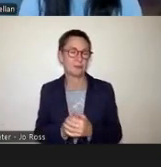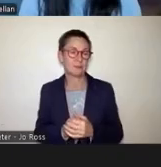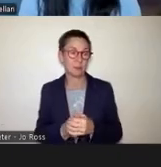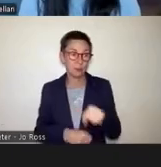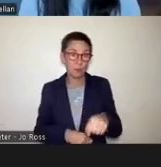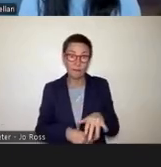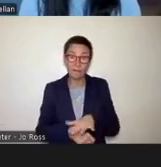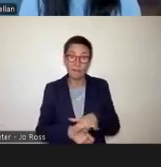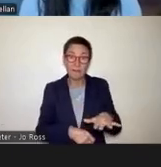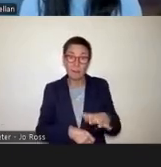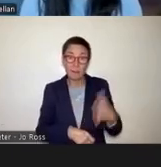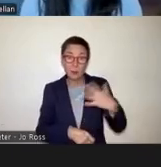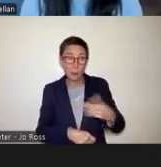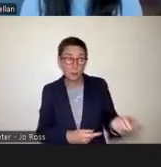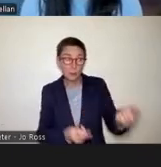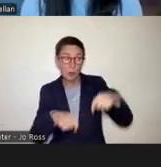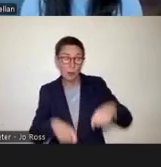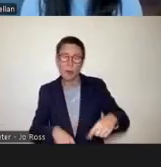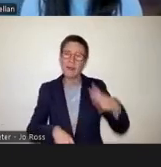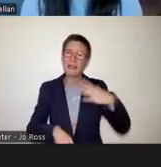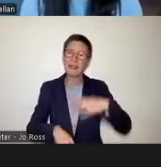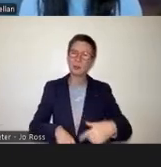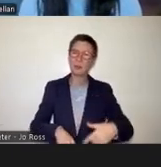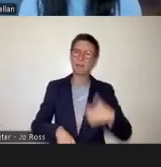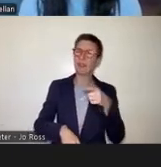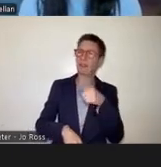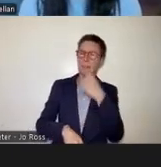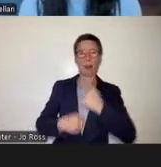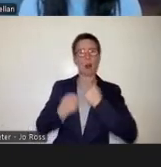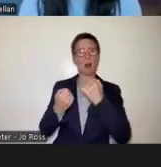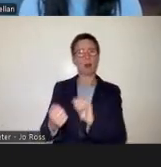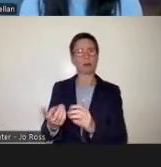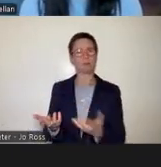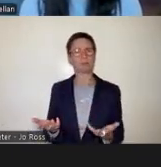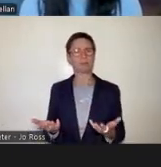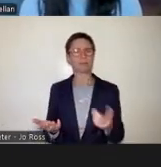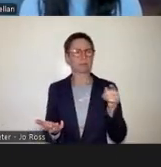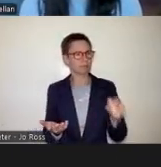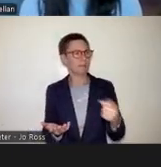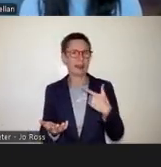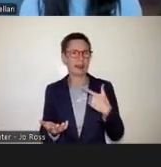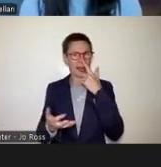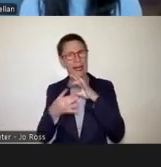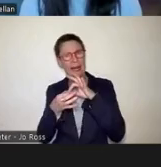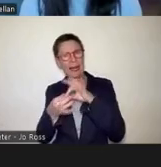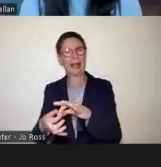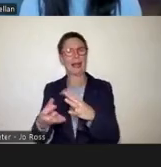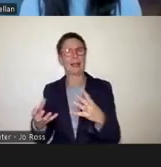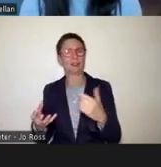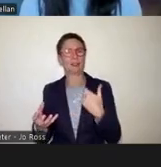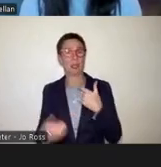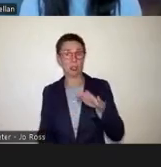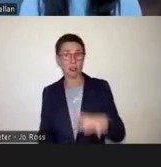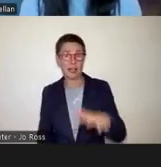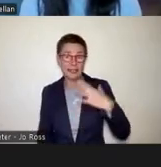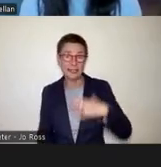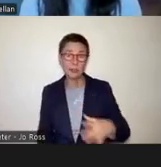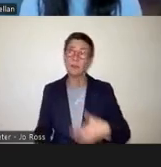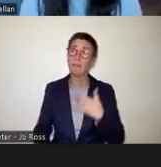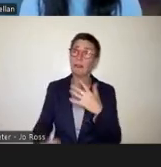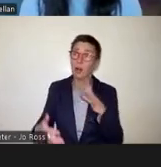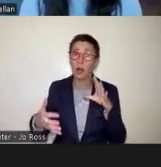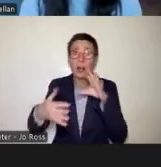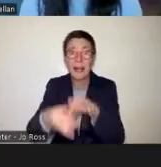come to somewhere, they need to be able to see themselves in that space. Or to be able to engage with something, a child needs to feel a connection with